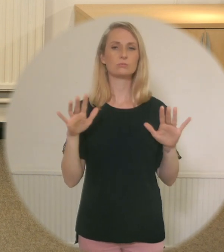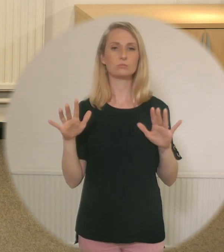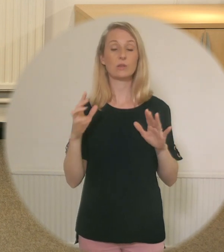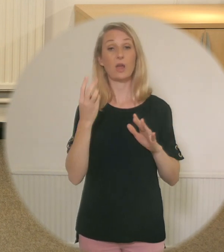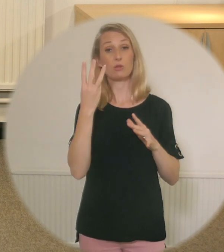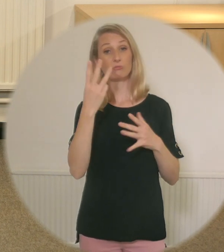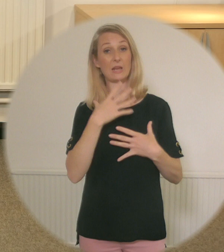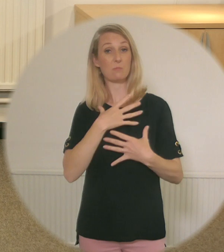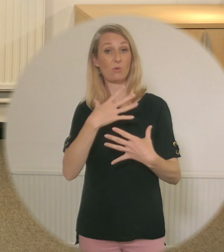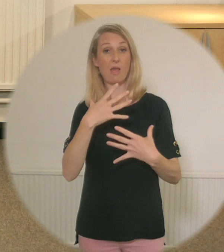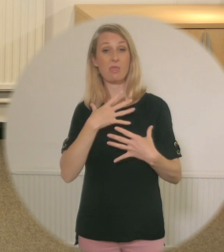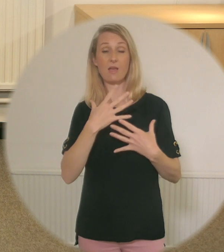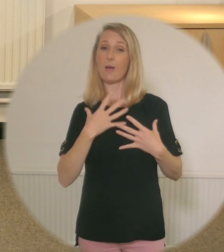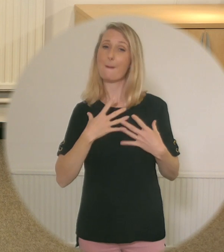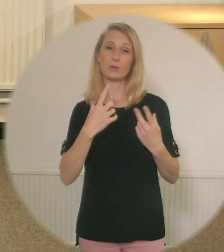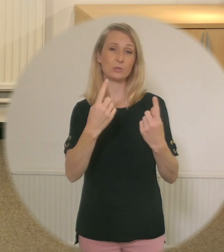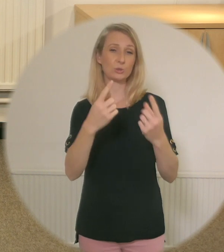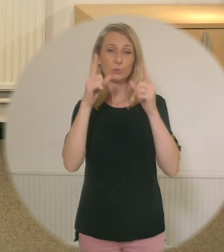your eyes open or closed.